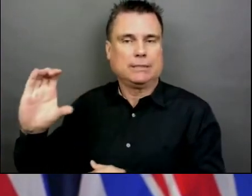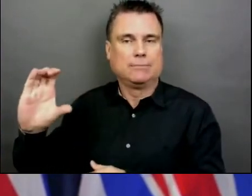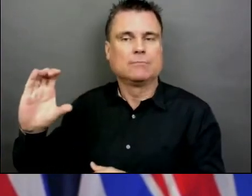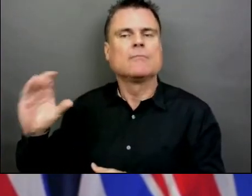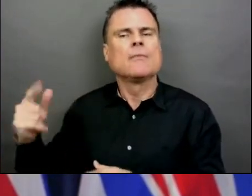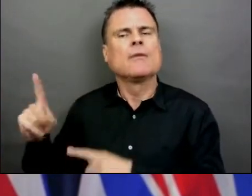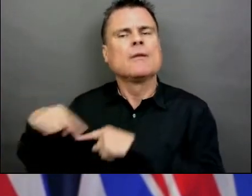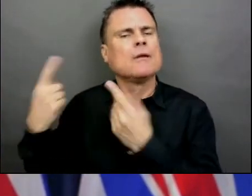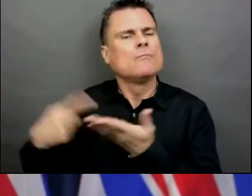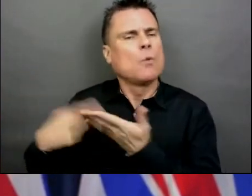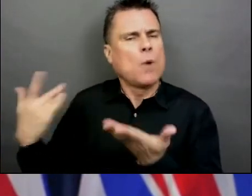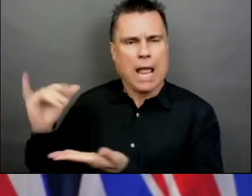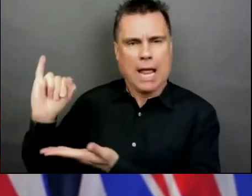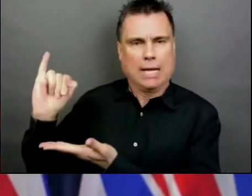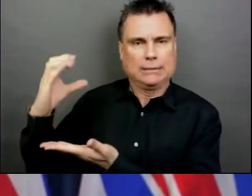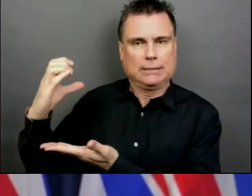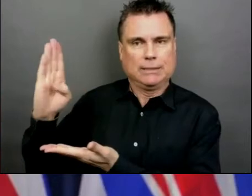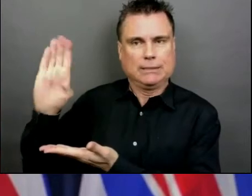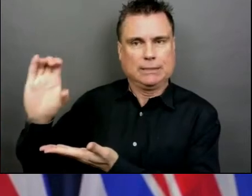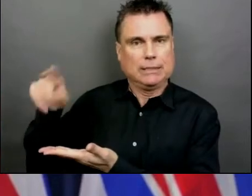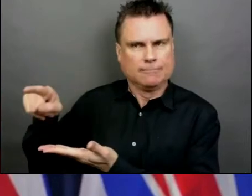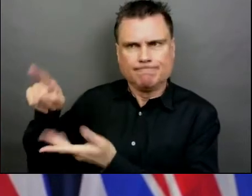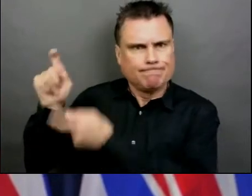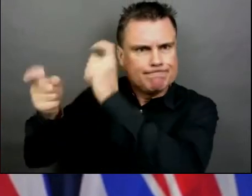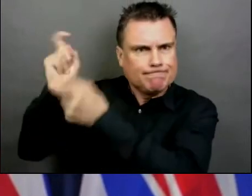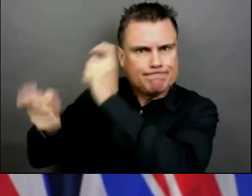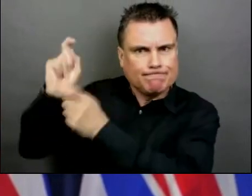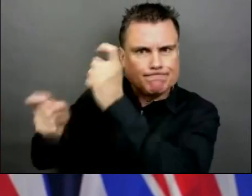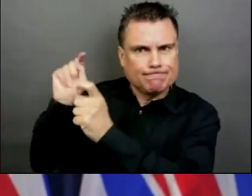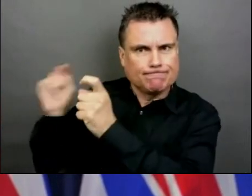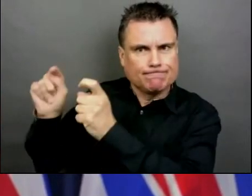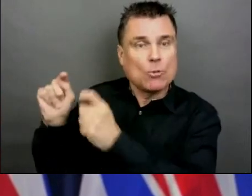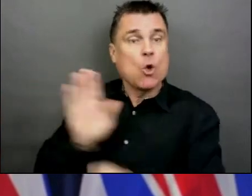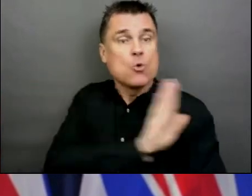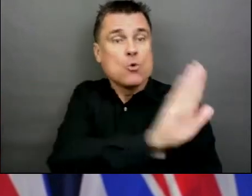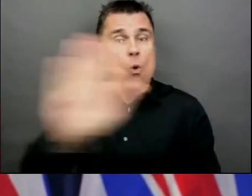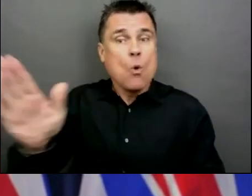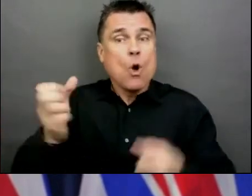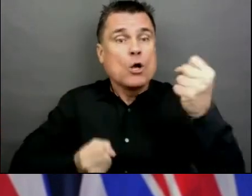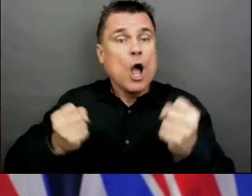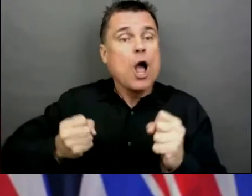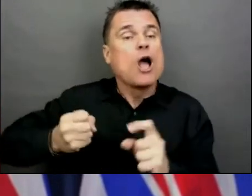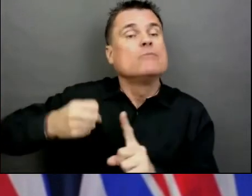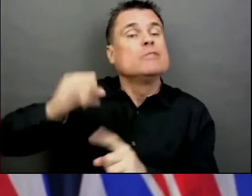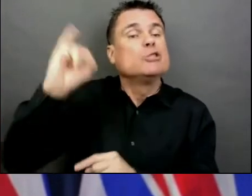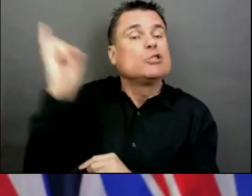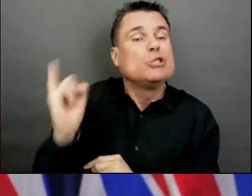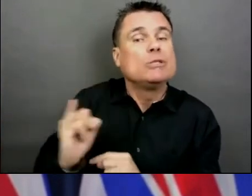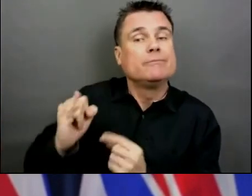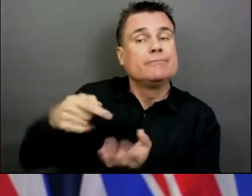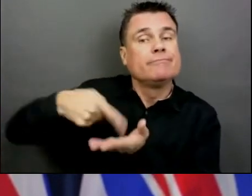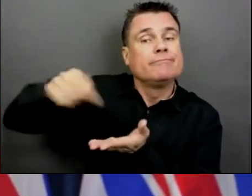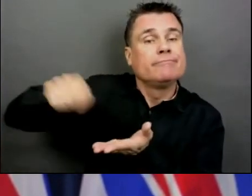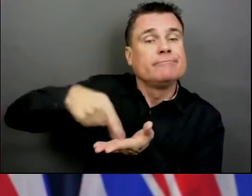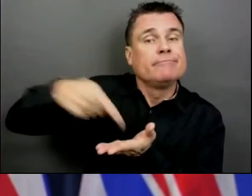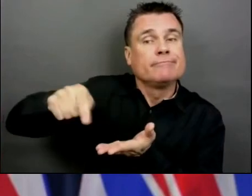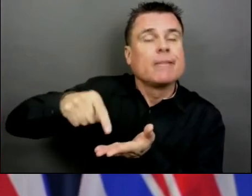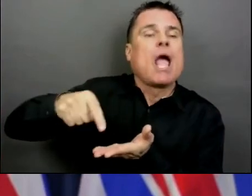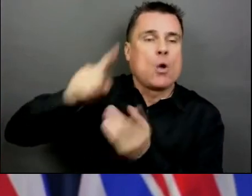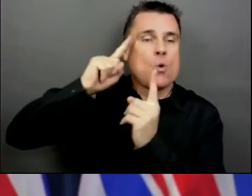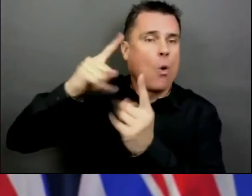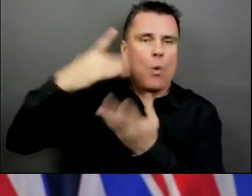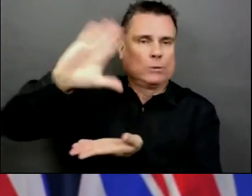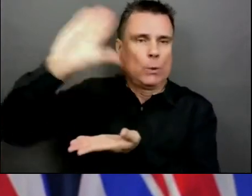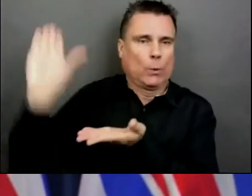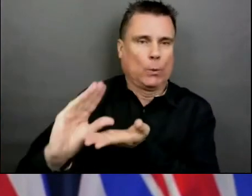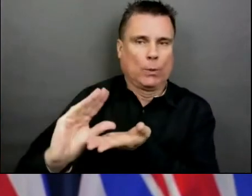and how they're going to help make people's auto insurance premiums and in turn their lives more affordable. Today, the rubber hits